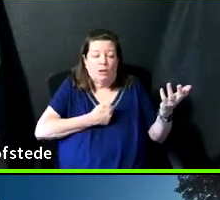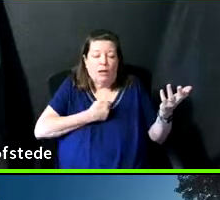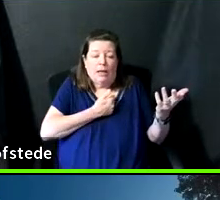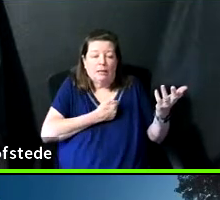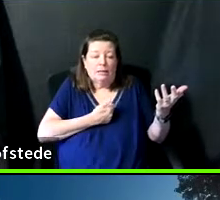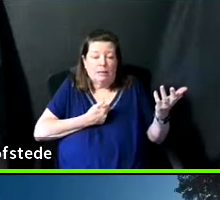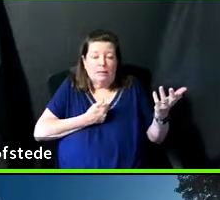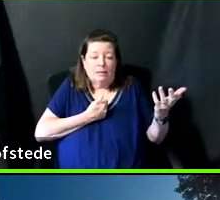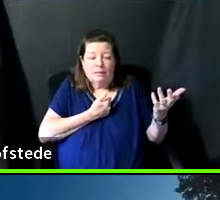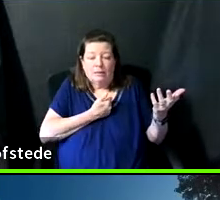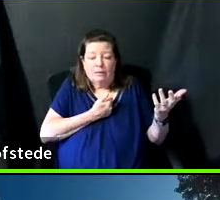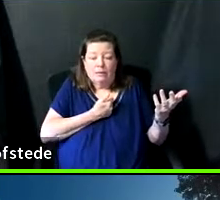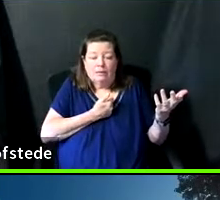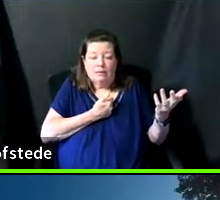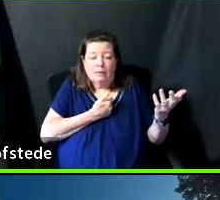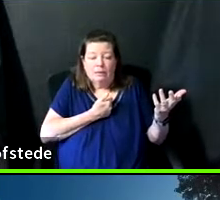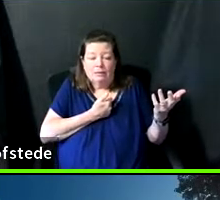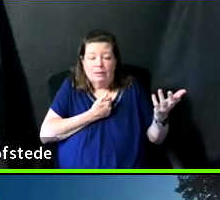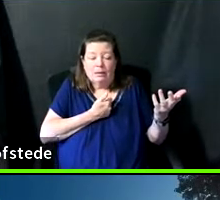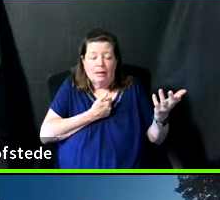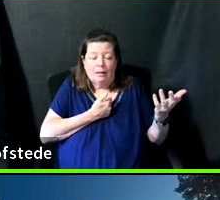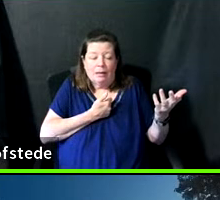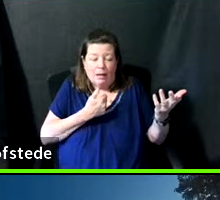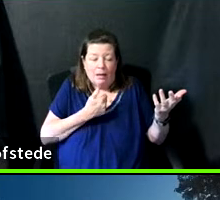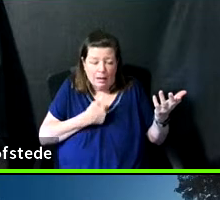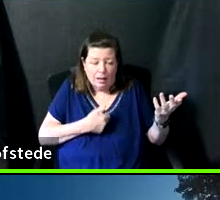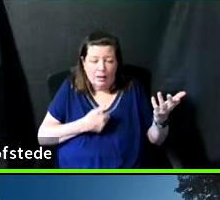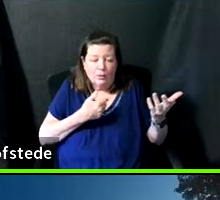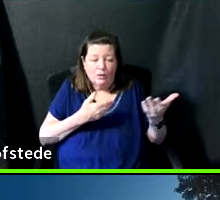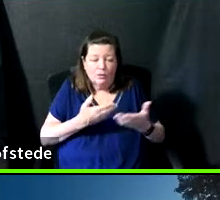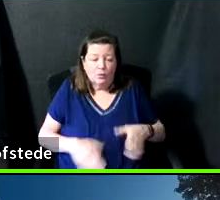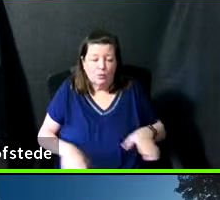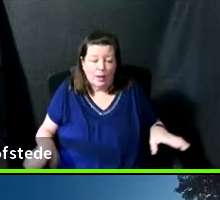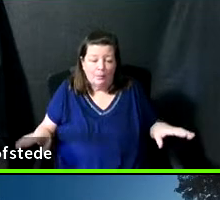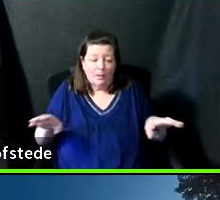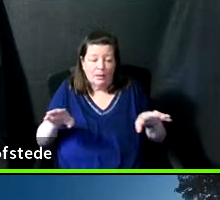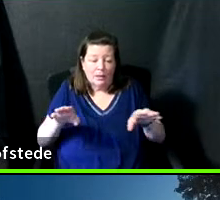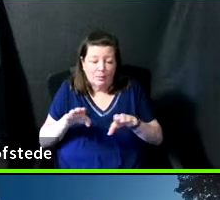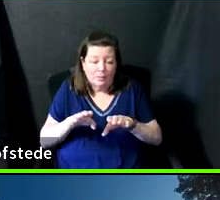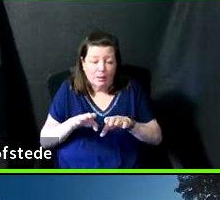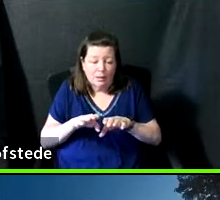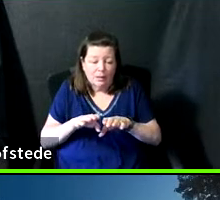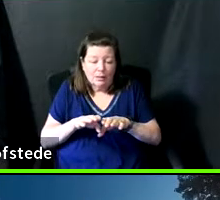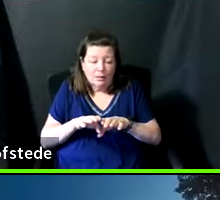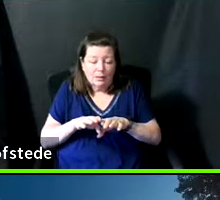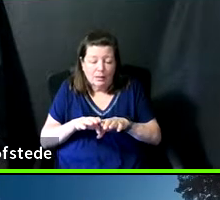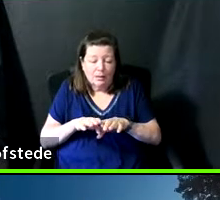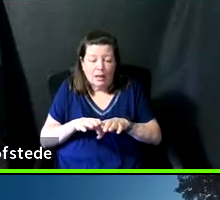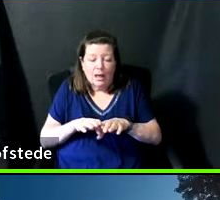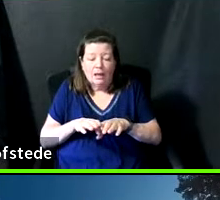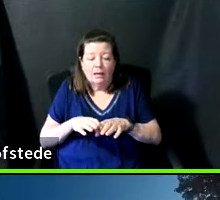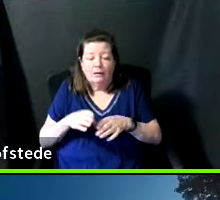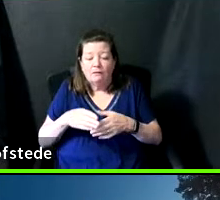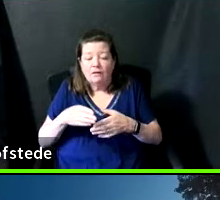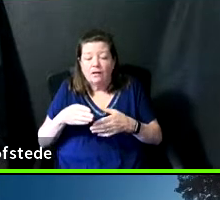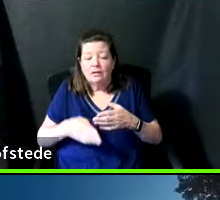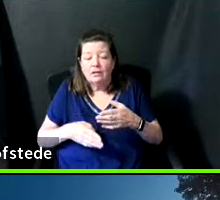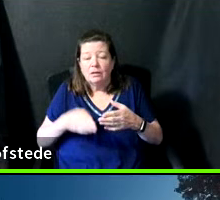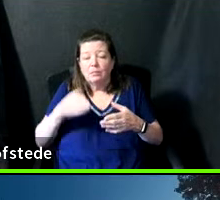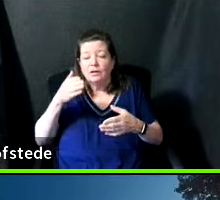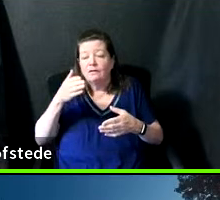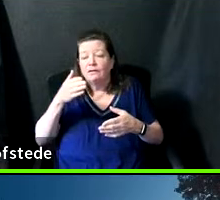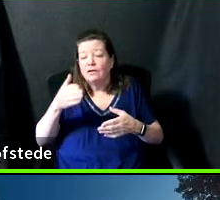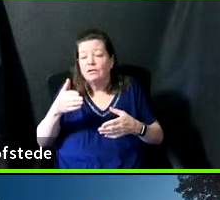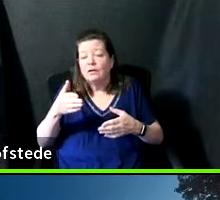was wrapping up, and I will be happy to finish it up at some time in the future where I have a little bit